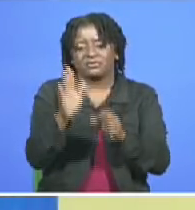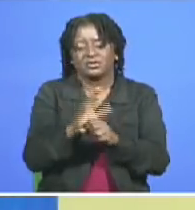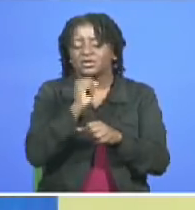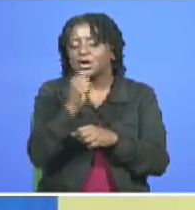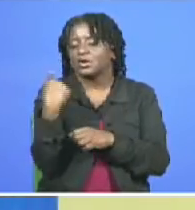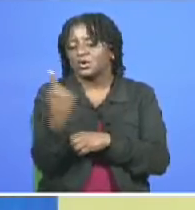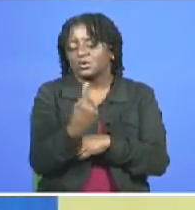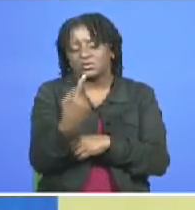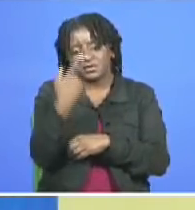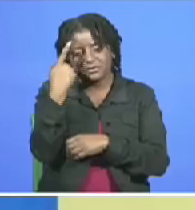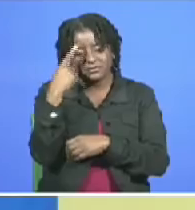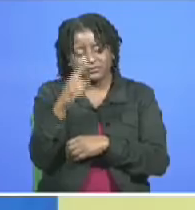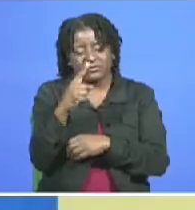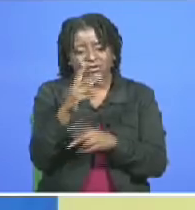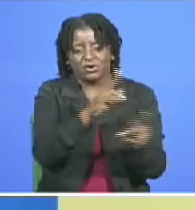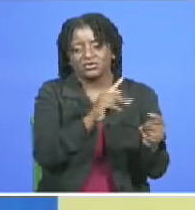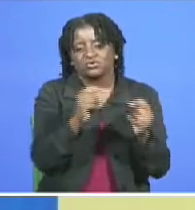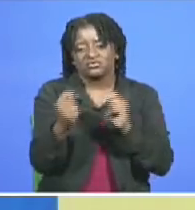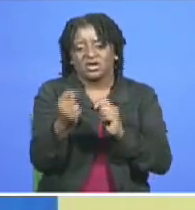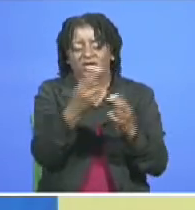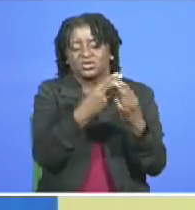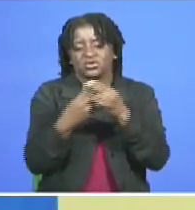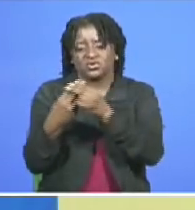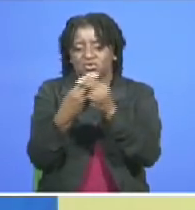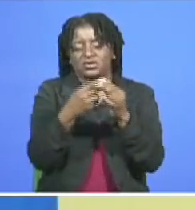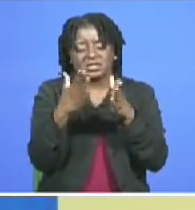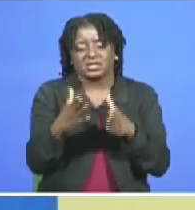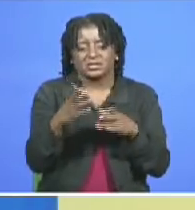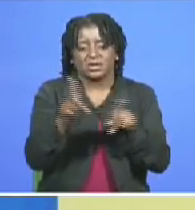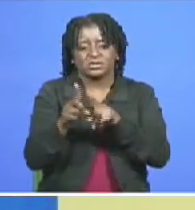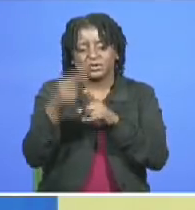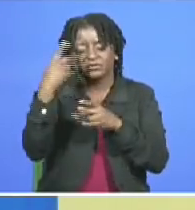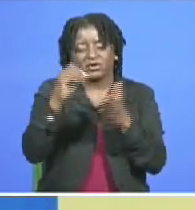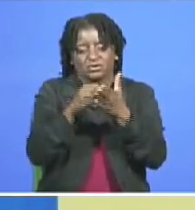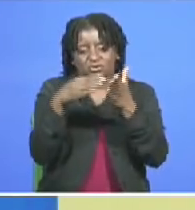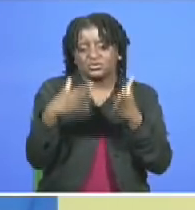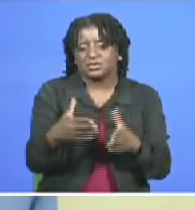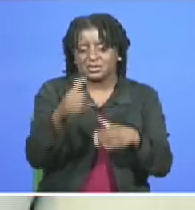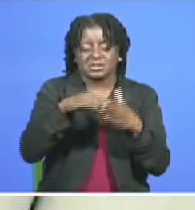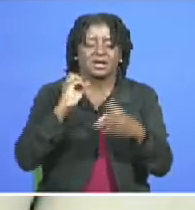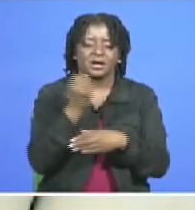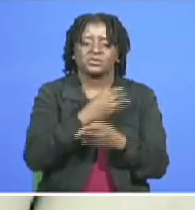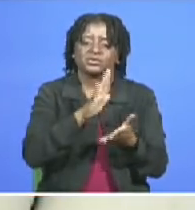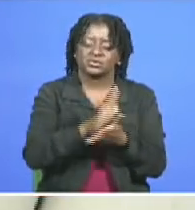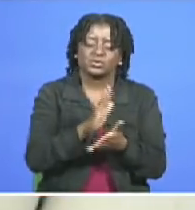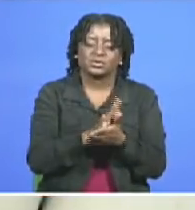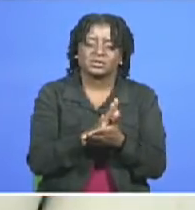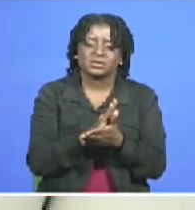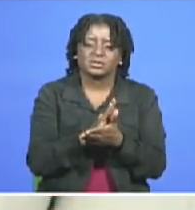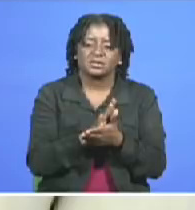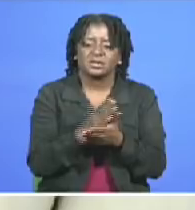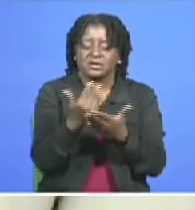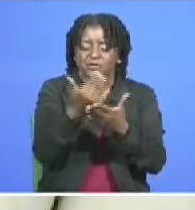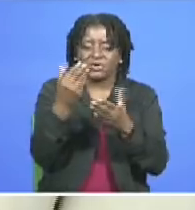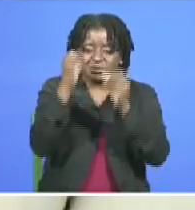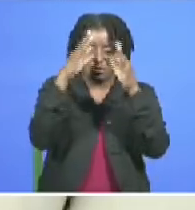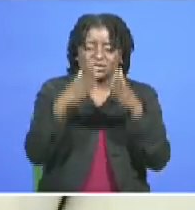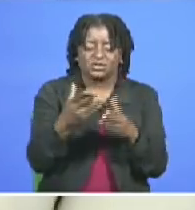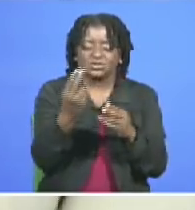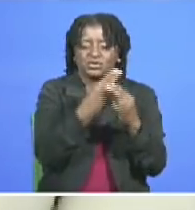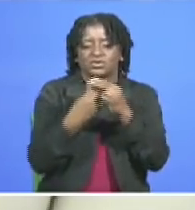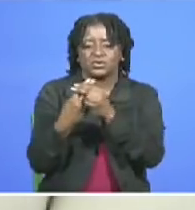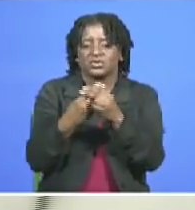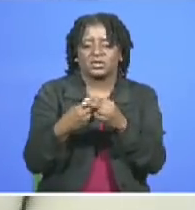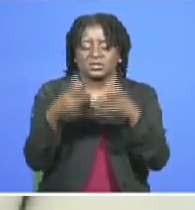not only for trade unionists, but also for students in our schools. Meanwhile, former Teachers Union